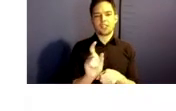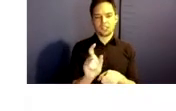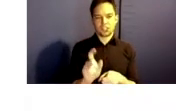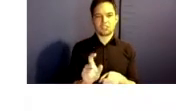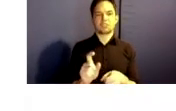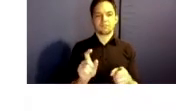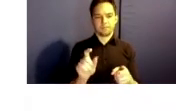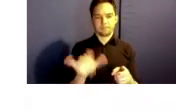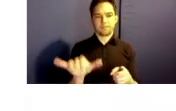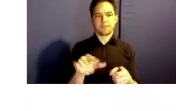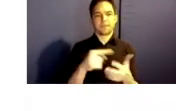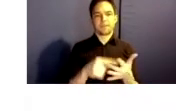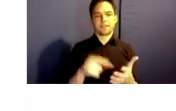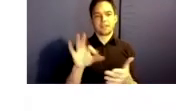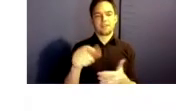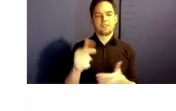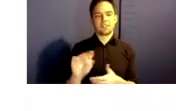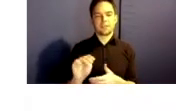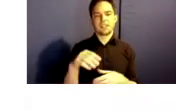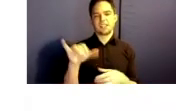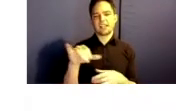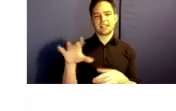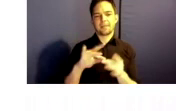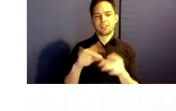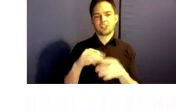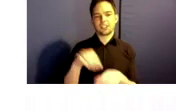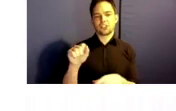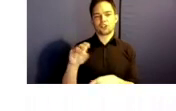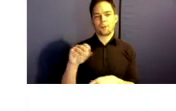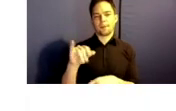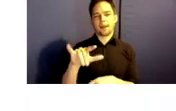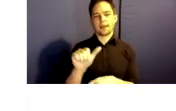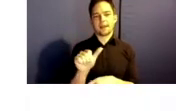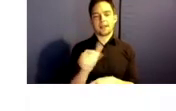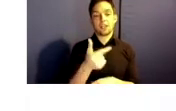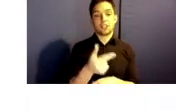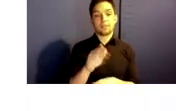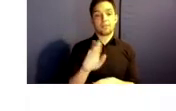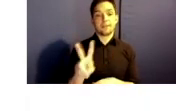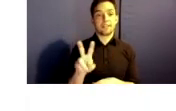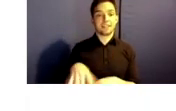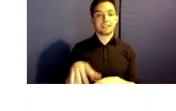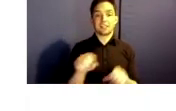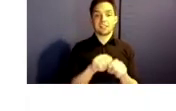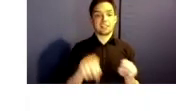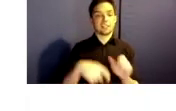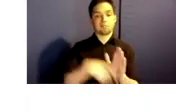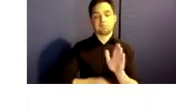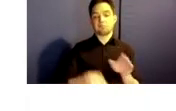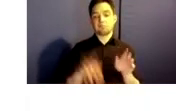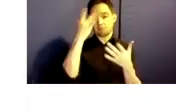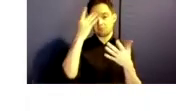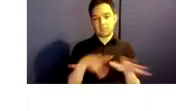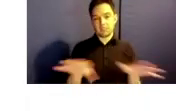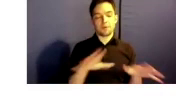survey in Somalia. So GBV is a systematic pandemic as it affects 1 in